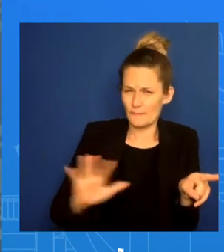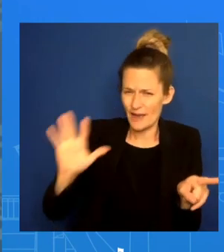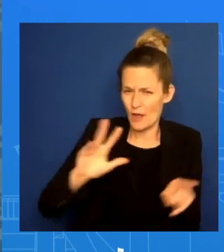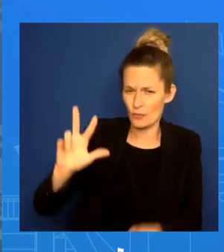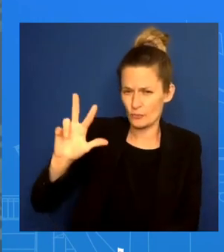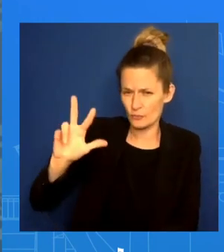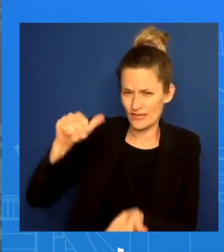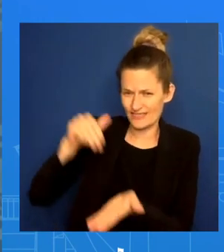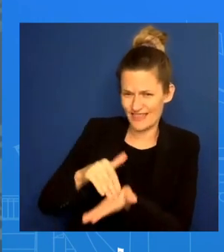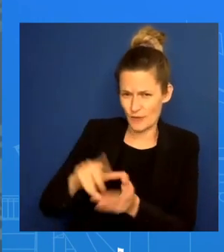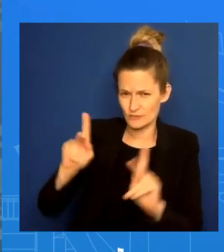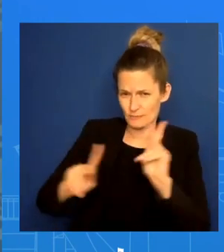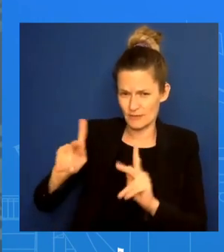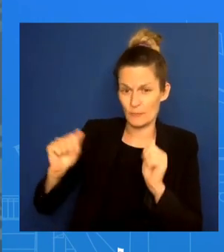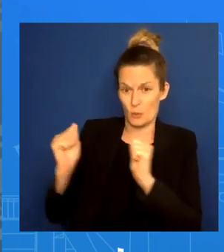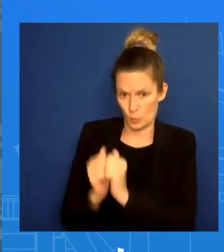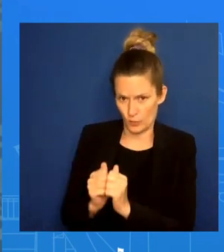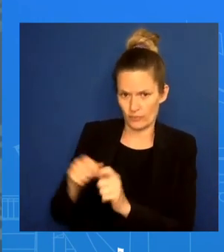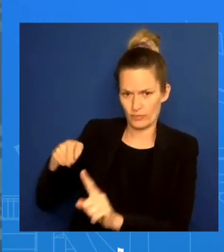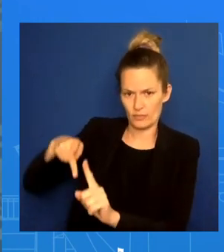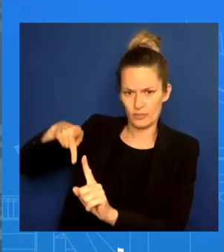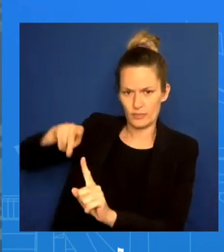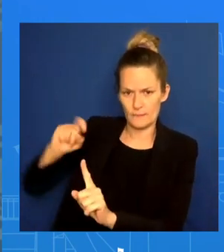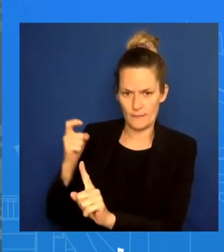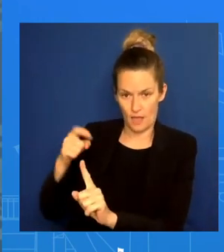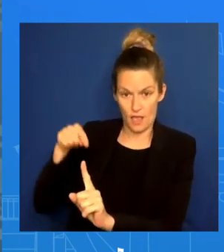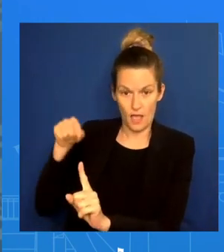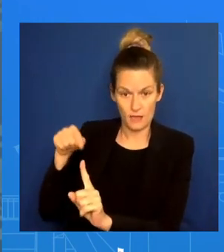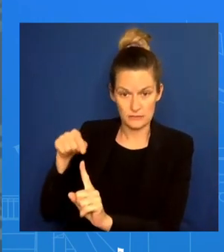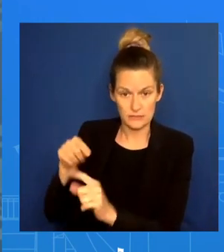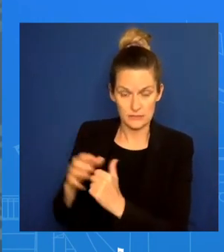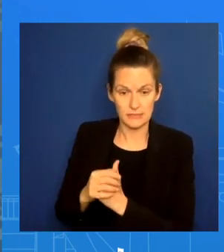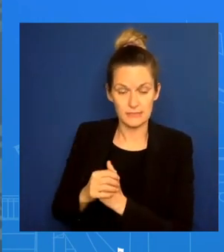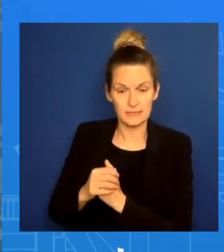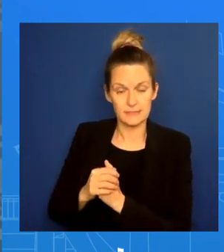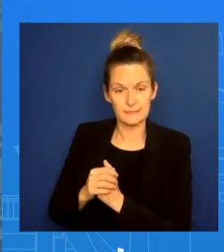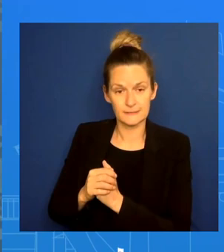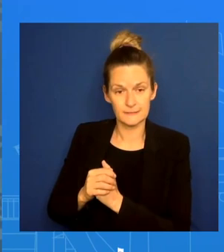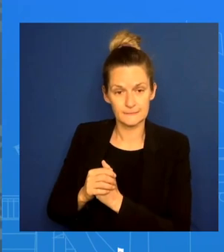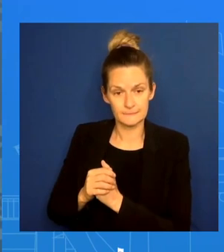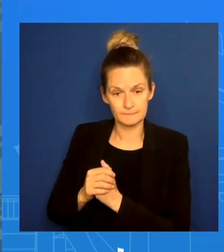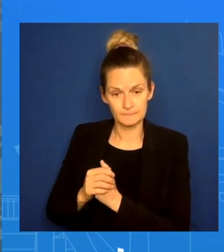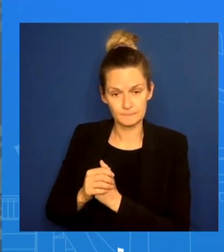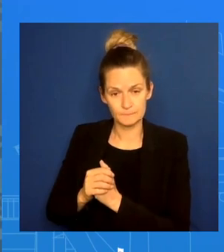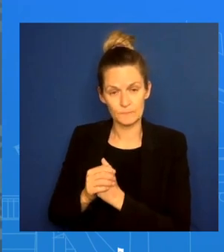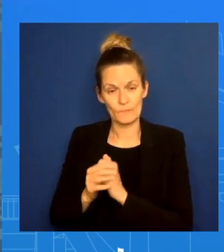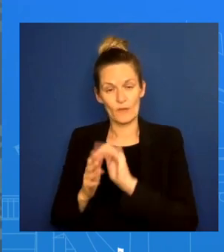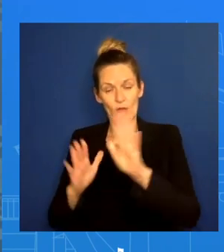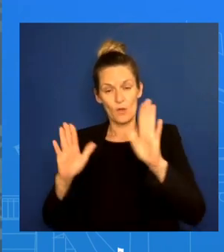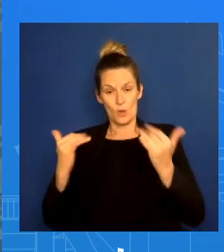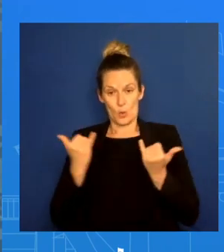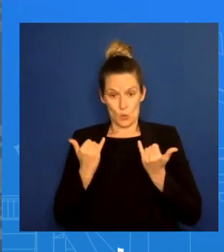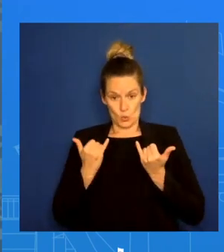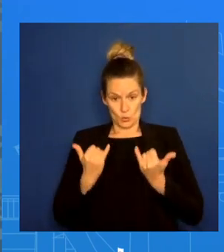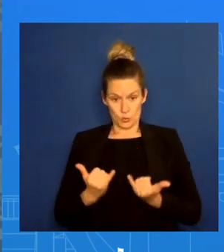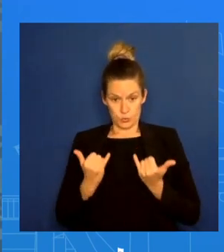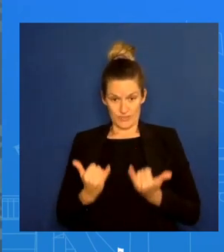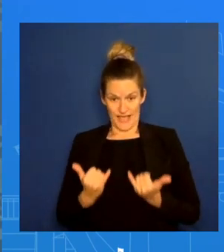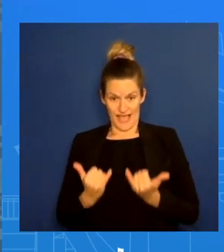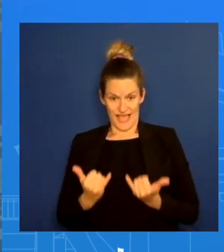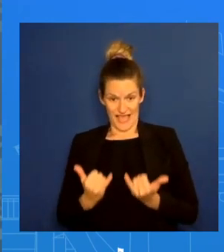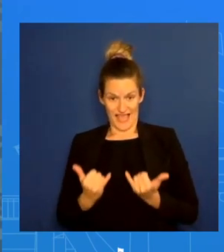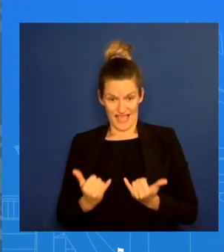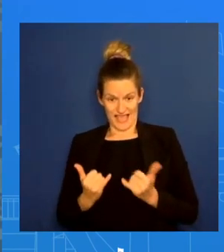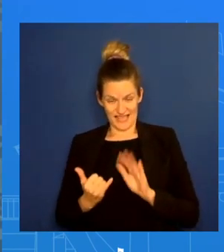an extra 5 million more vaccines. And today, just to just to add to that, today the